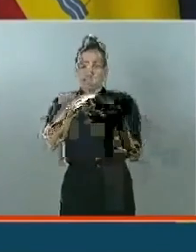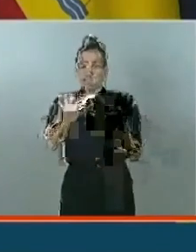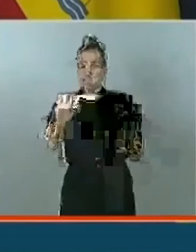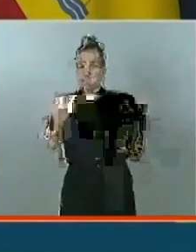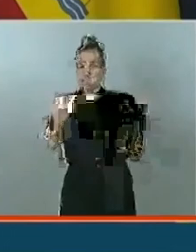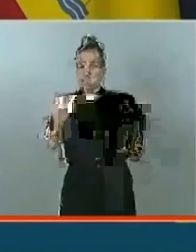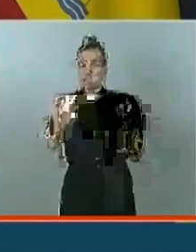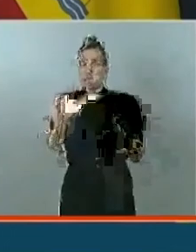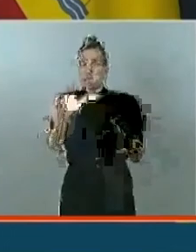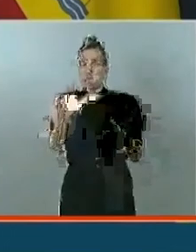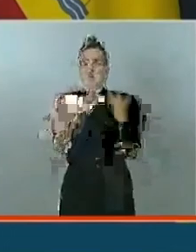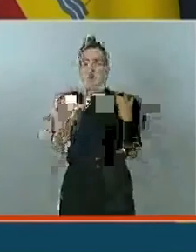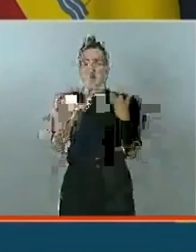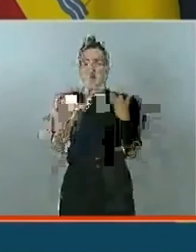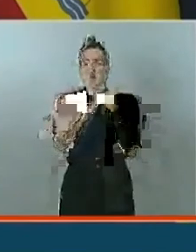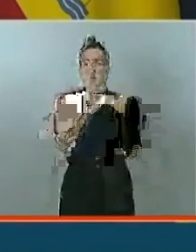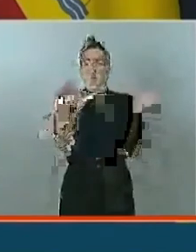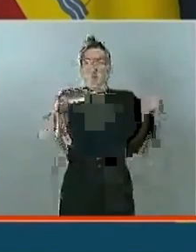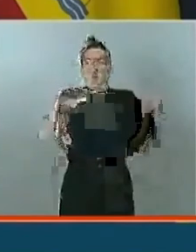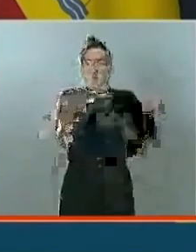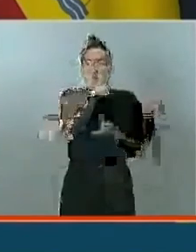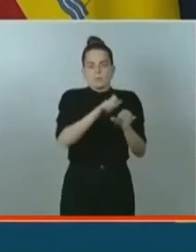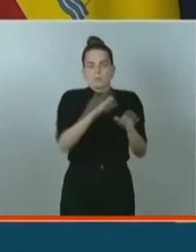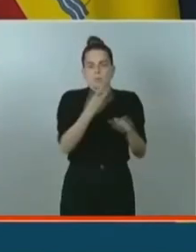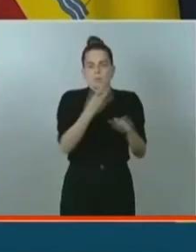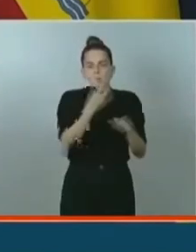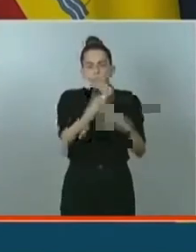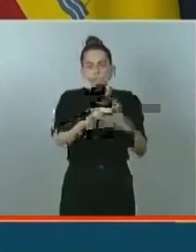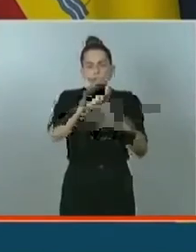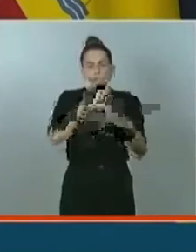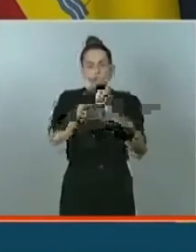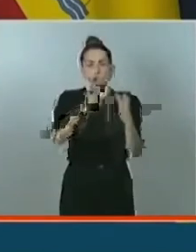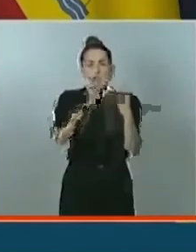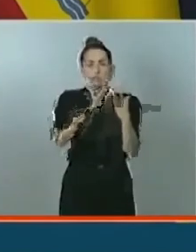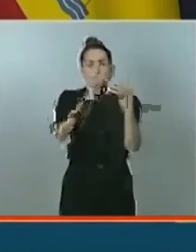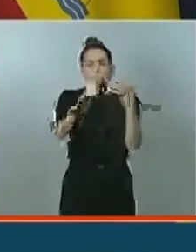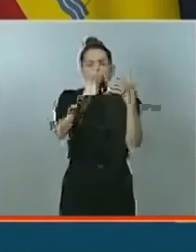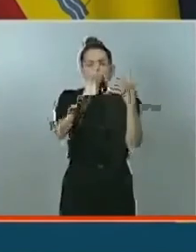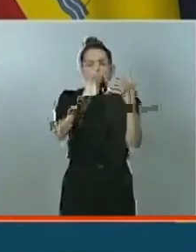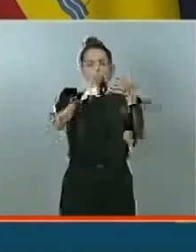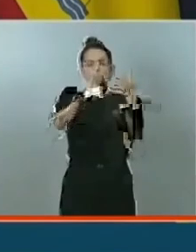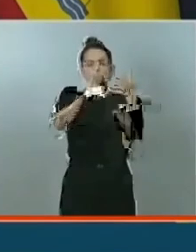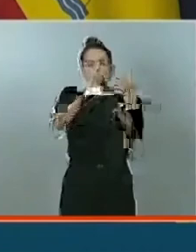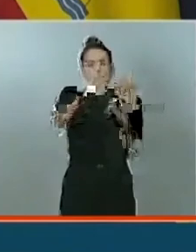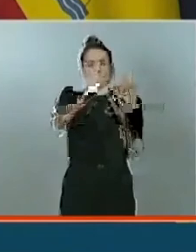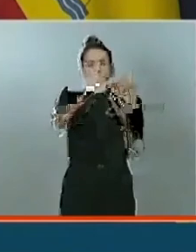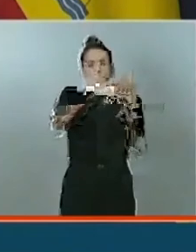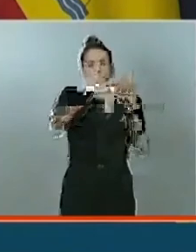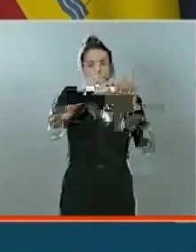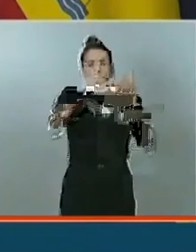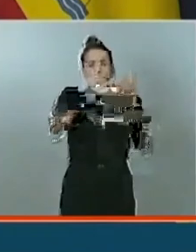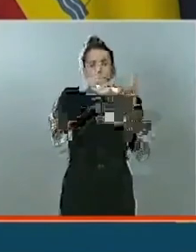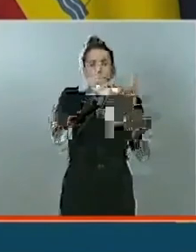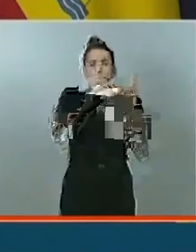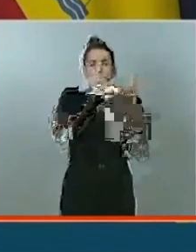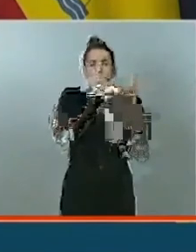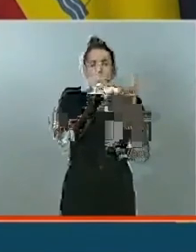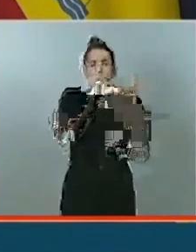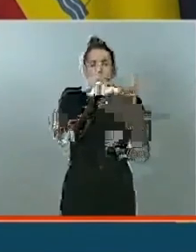the autopsy. A representative of the Spanish embassy in Mali has gone there to collaborate and be in contact with their families.